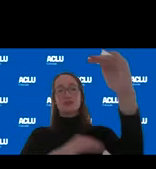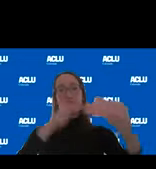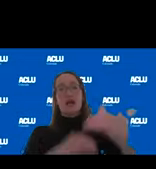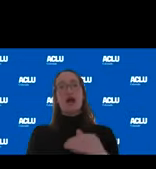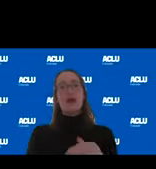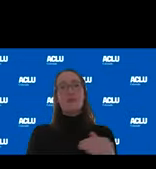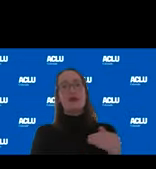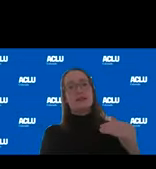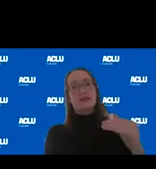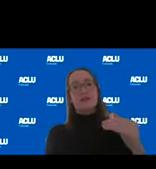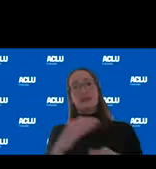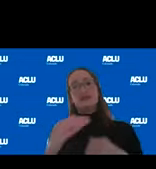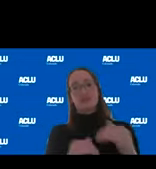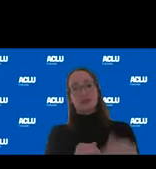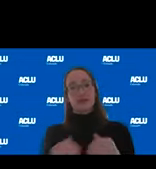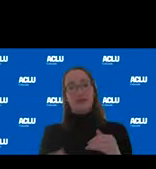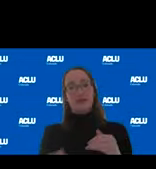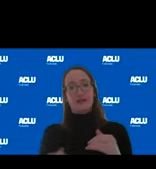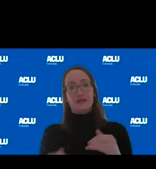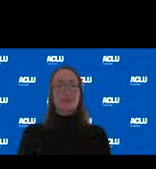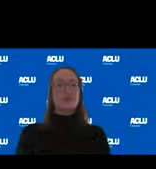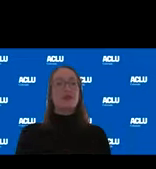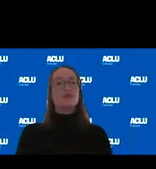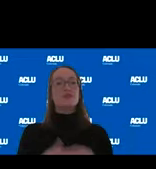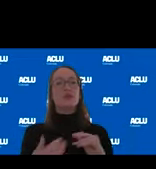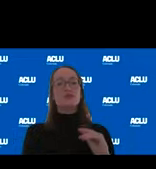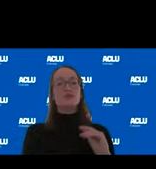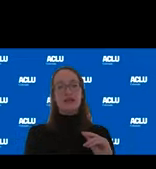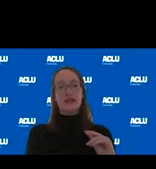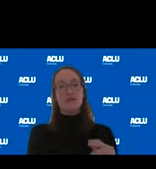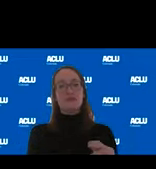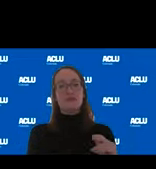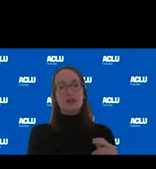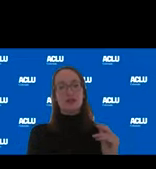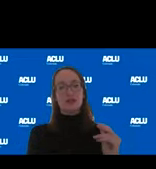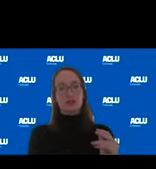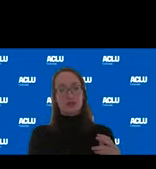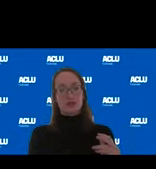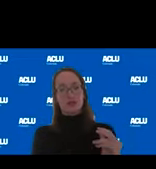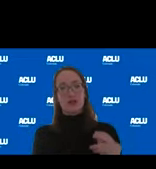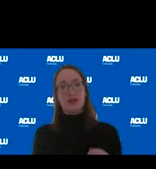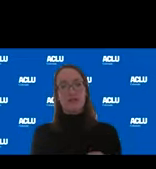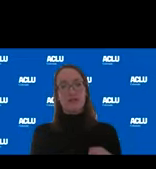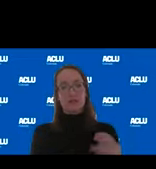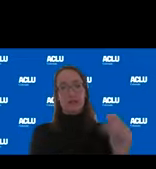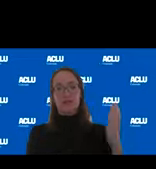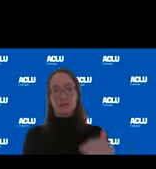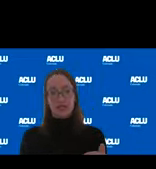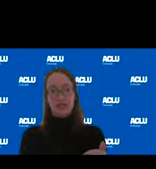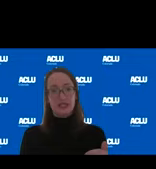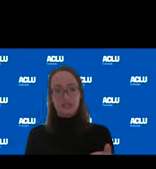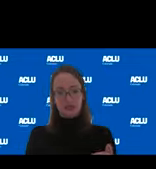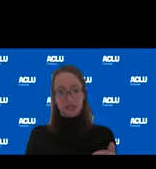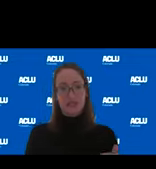obstacles that make it difficult to get through that door. In 2020, some major concerns of, or types of